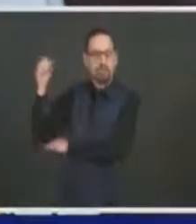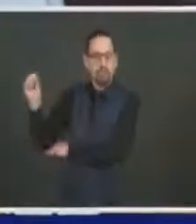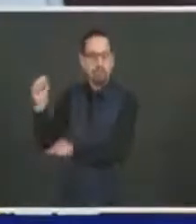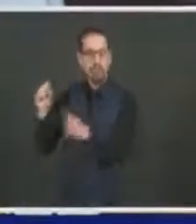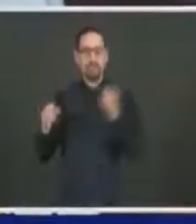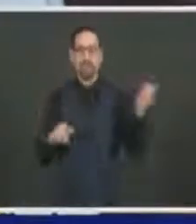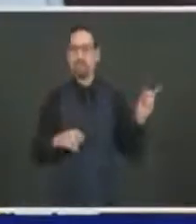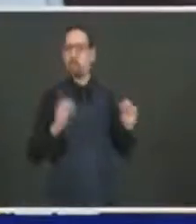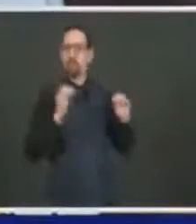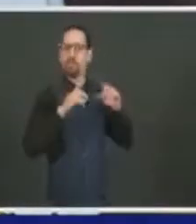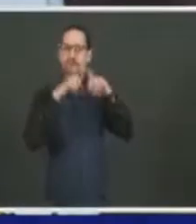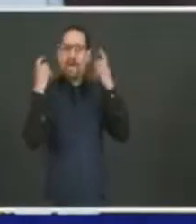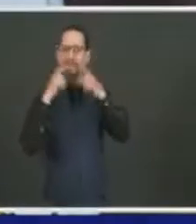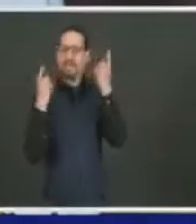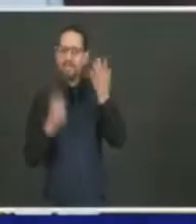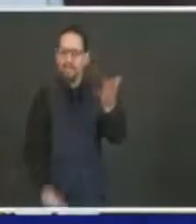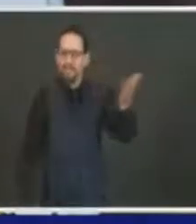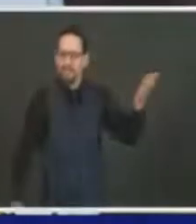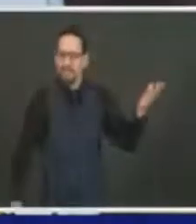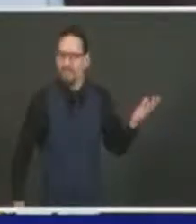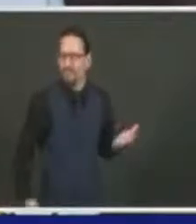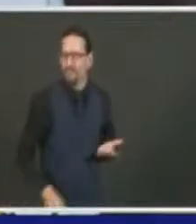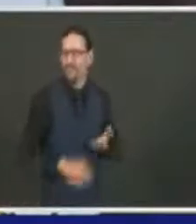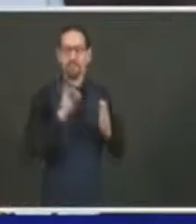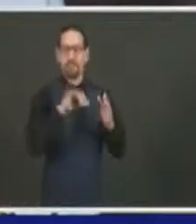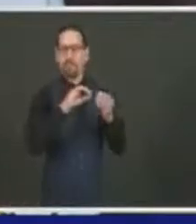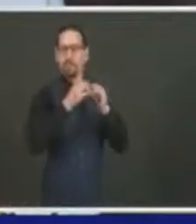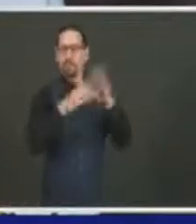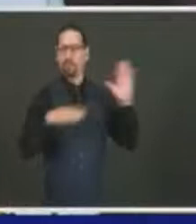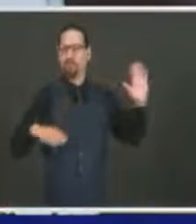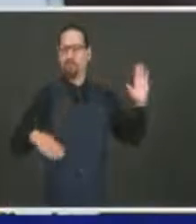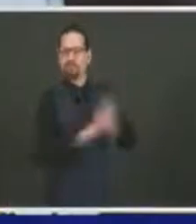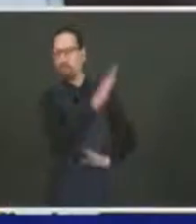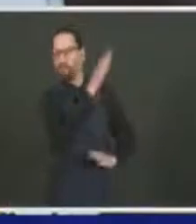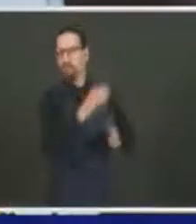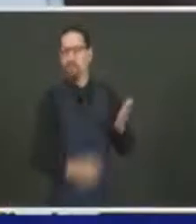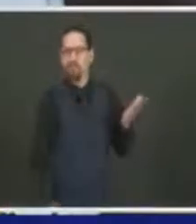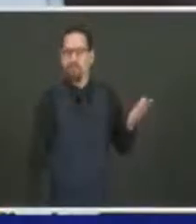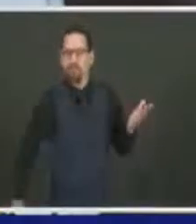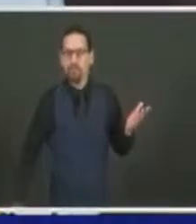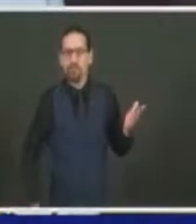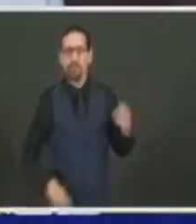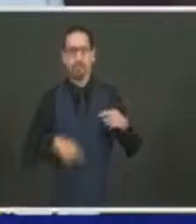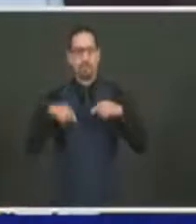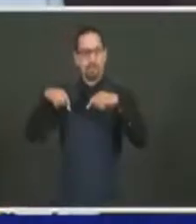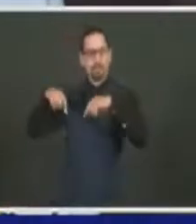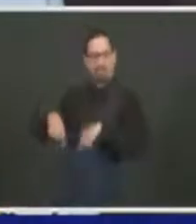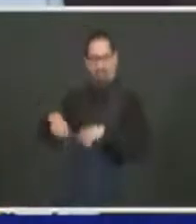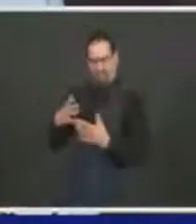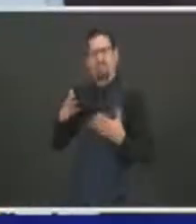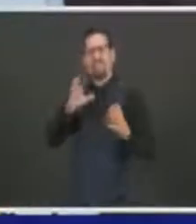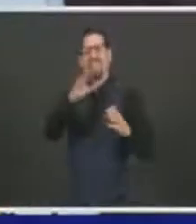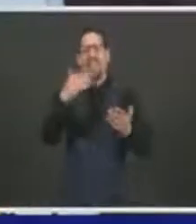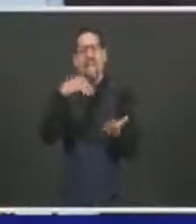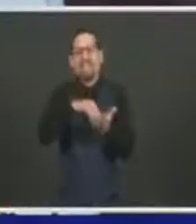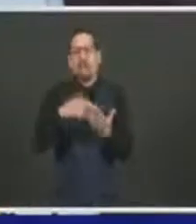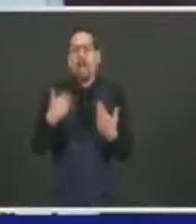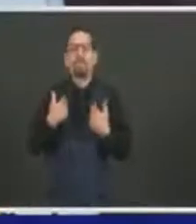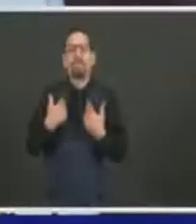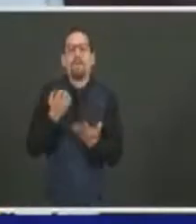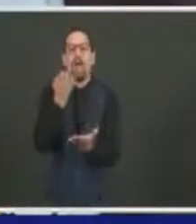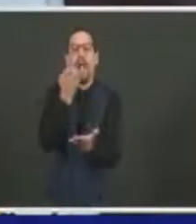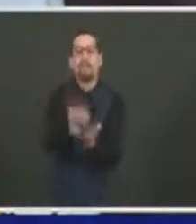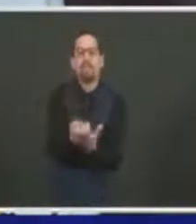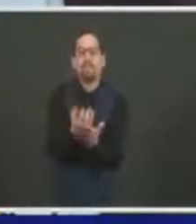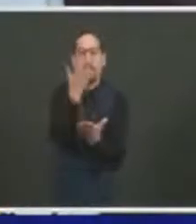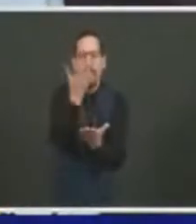have the evidence that the governor has shared, and we want to continue to reiterate, and now also have the tools to push out to you that we'll be working